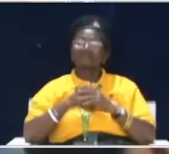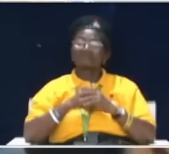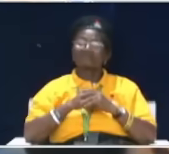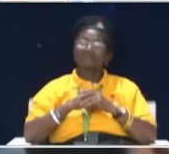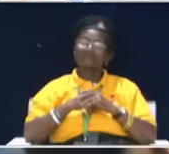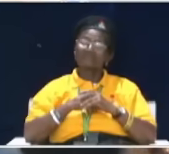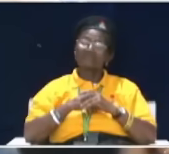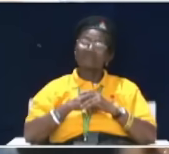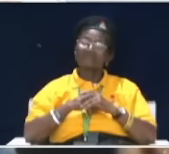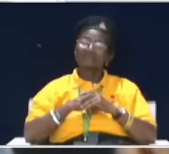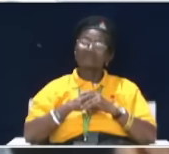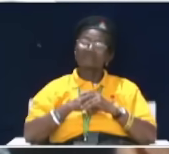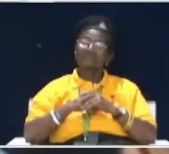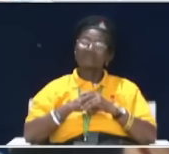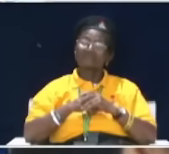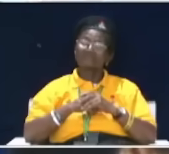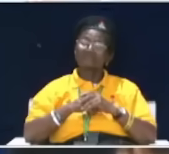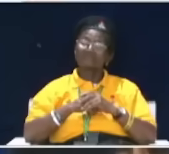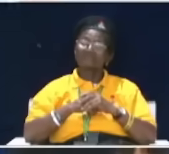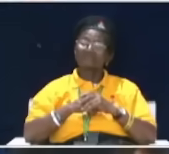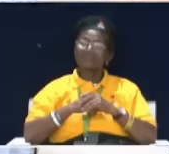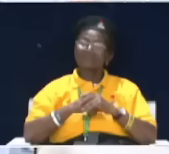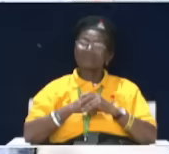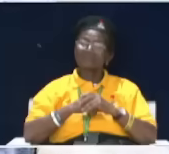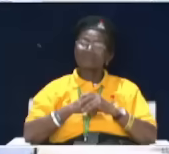Oh, ni raun mo lai lai.